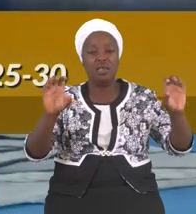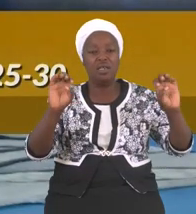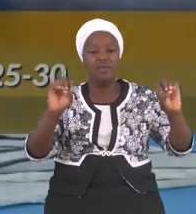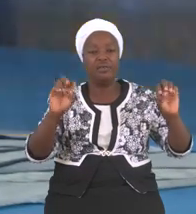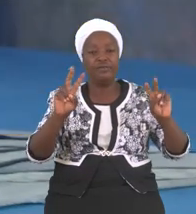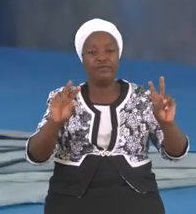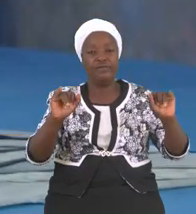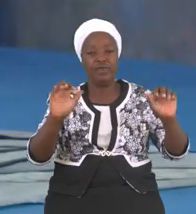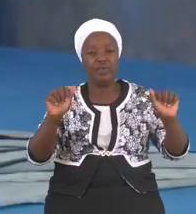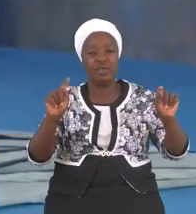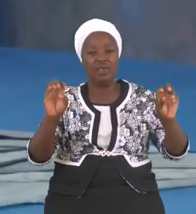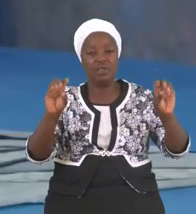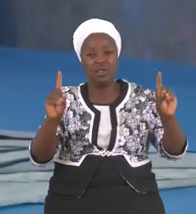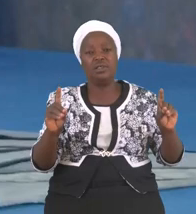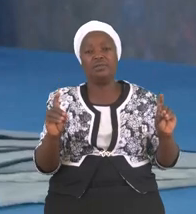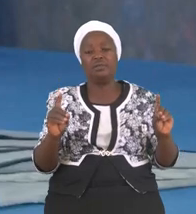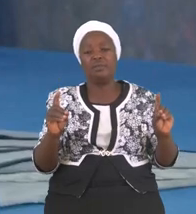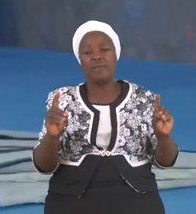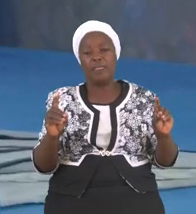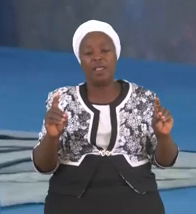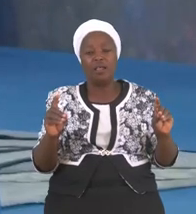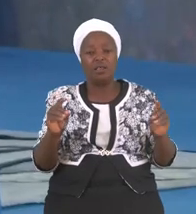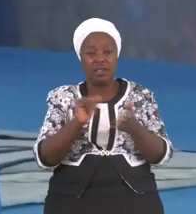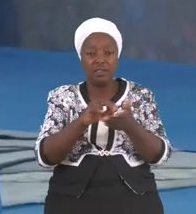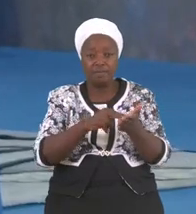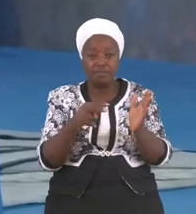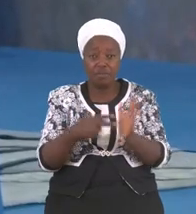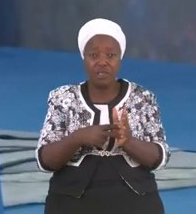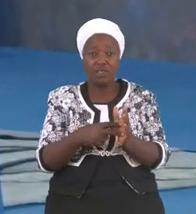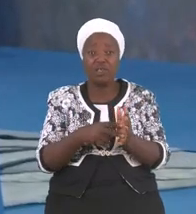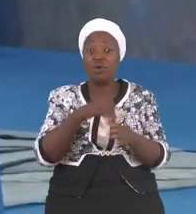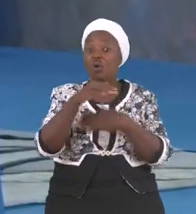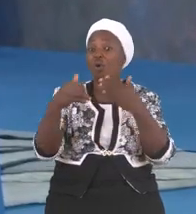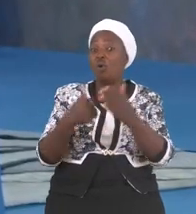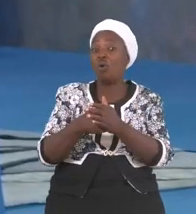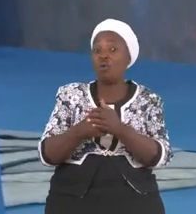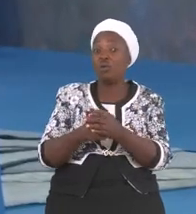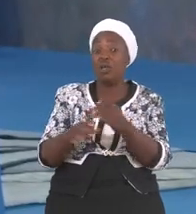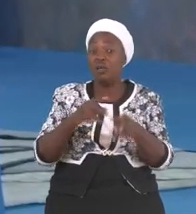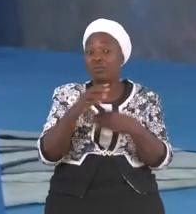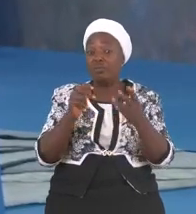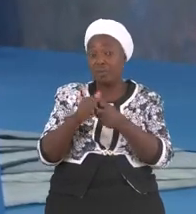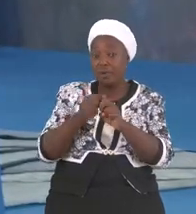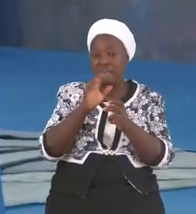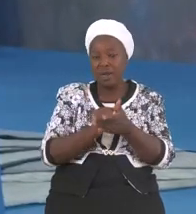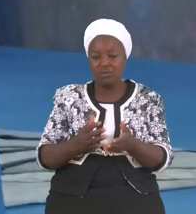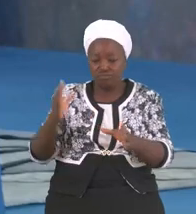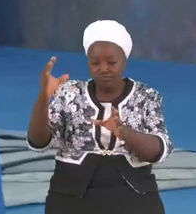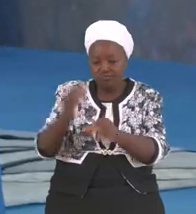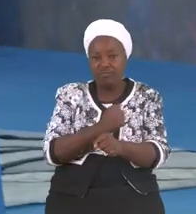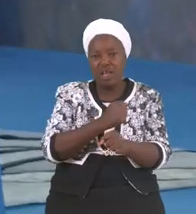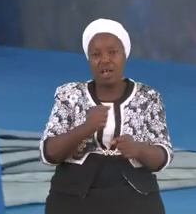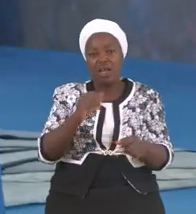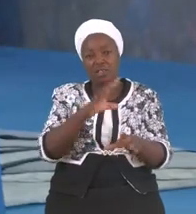certain woman whose young daughter had an unclean spirit heard of him